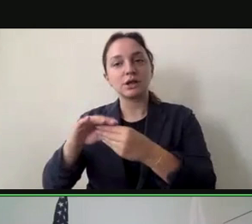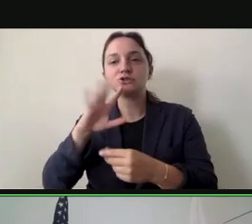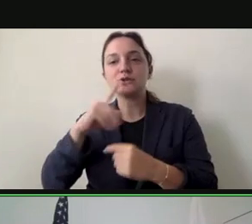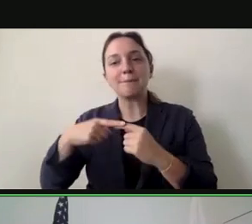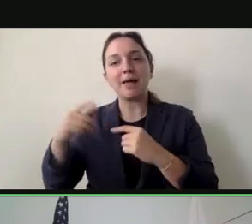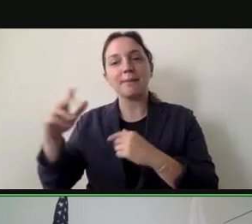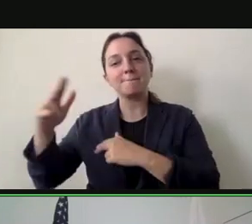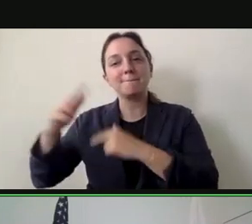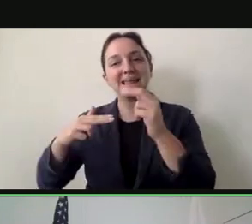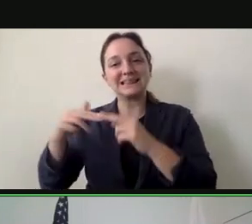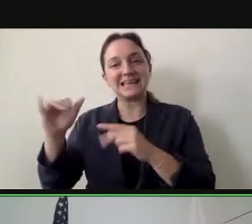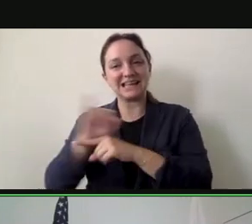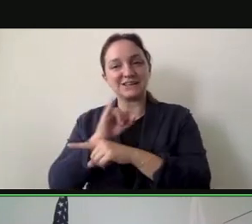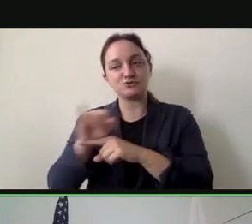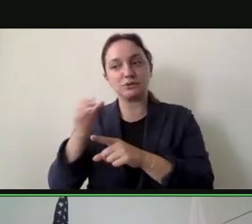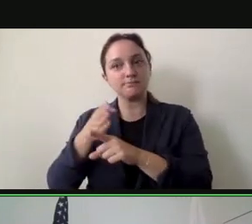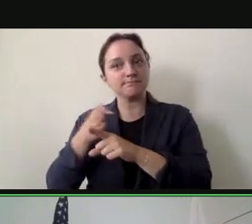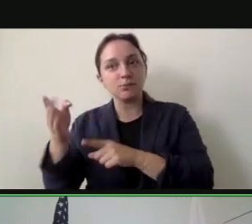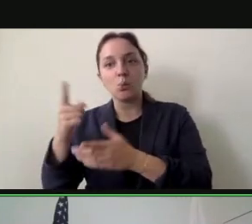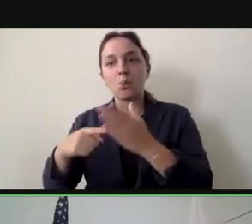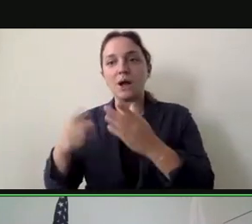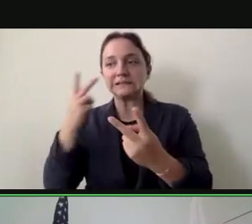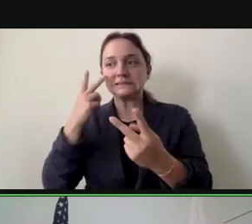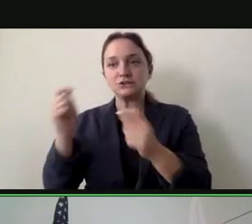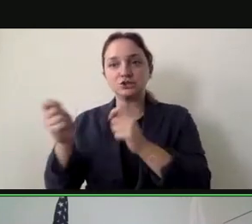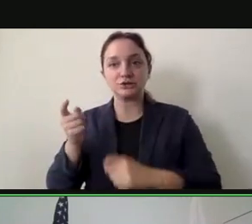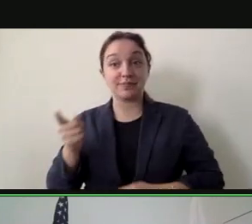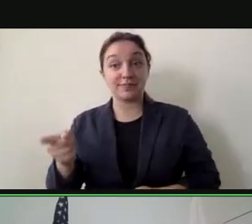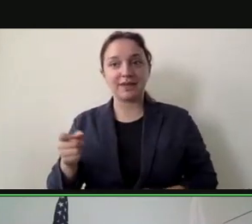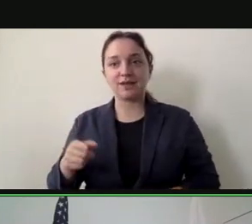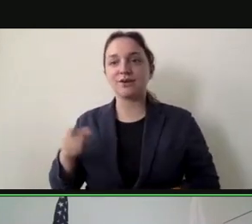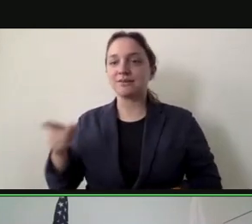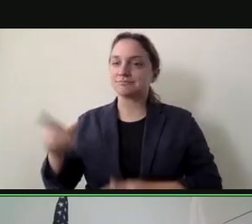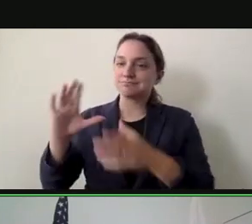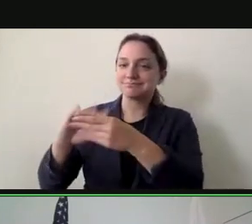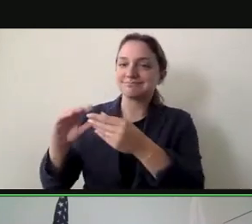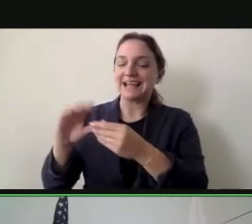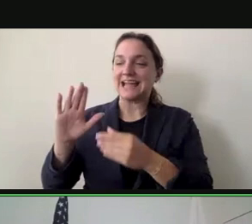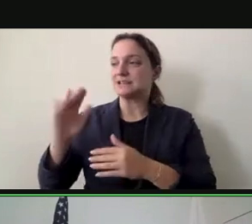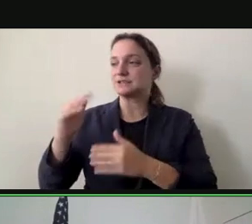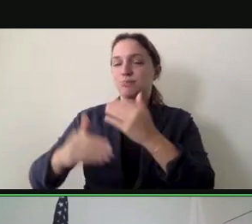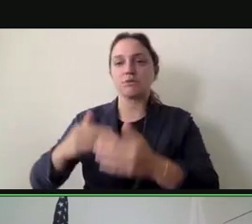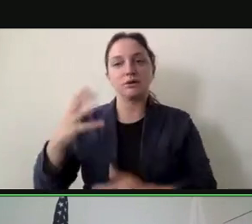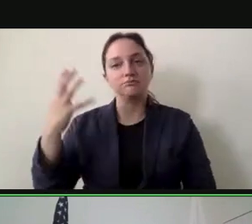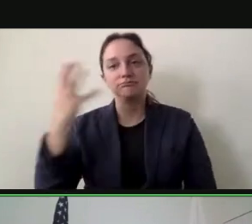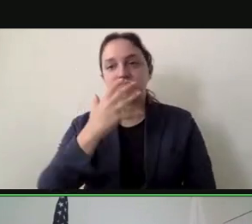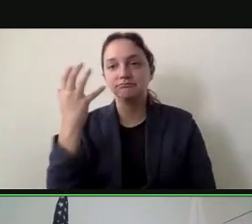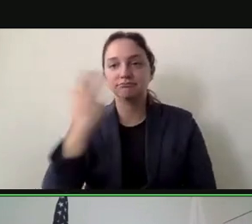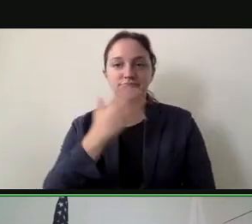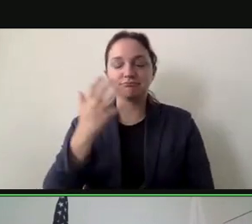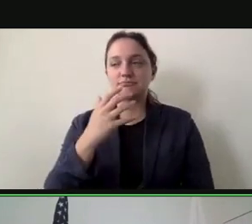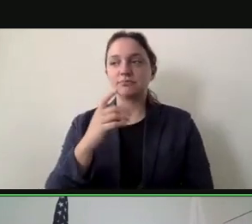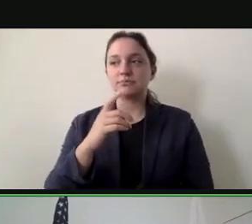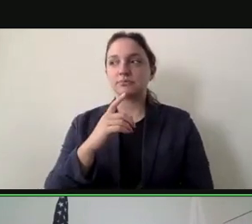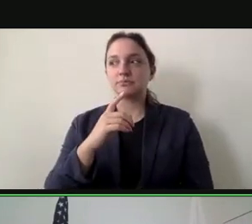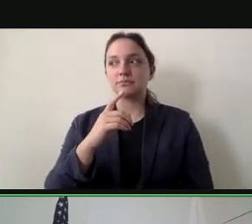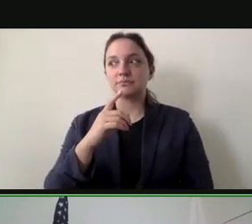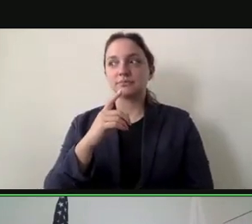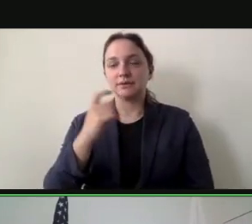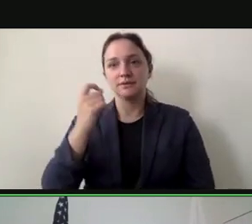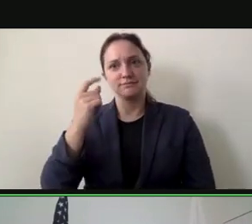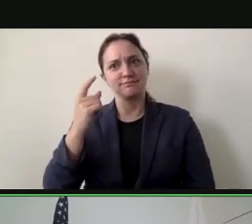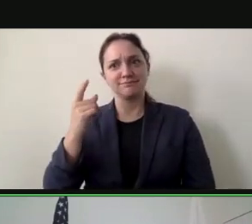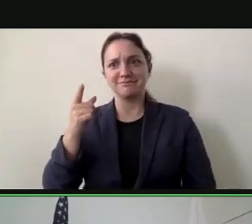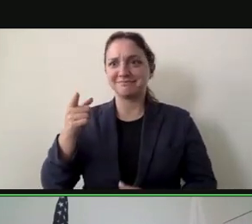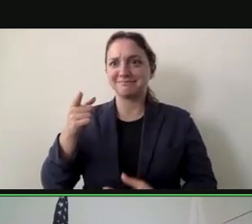of what we're doing as well. And he's making all sorts of incredible progress in a really hard, as many